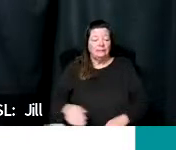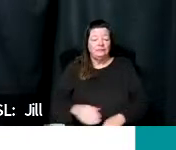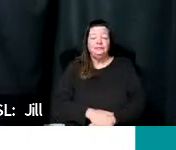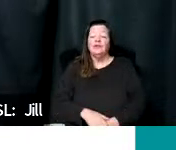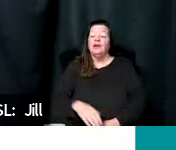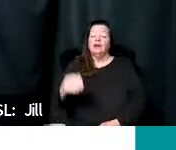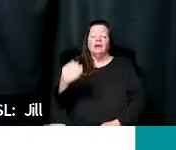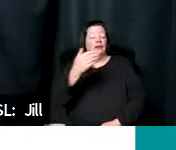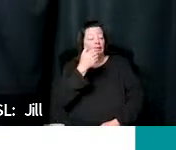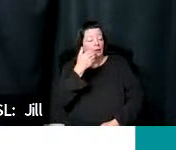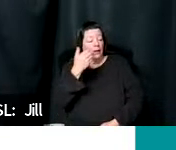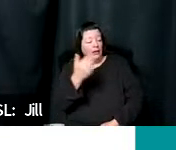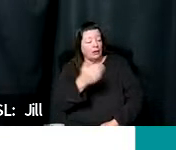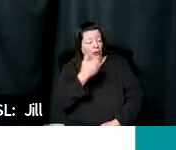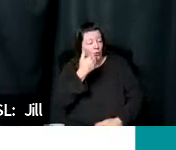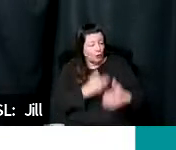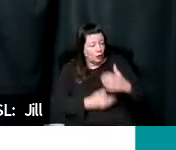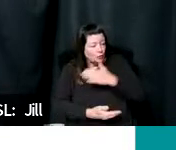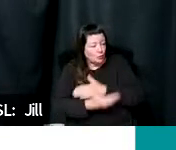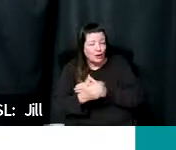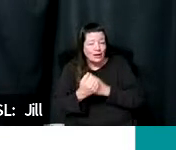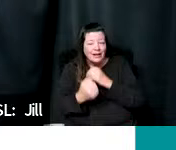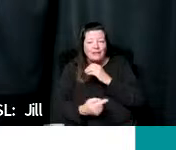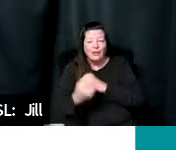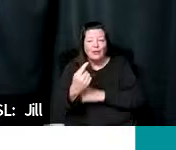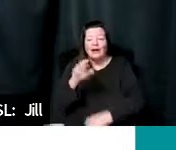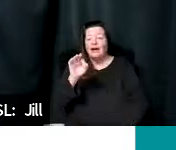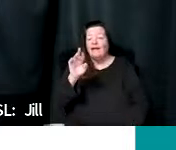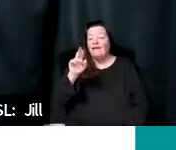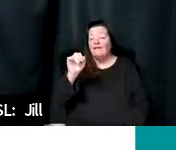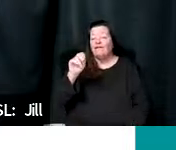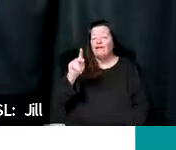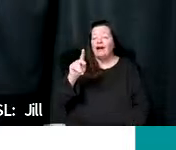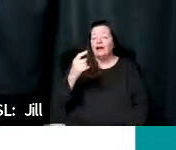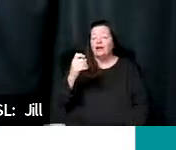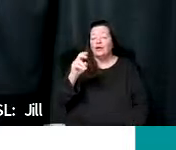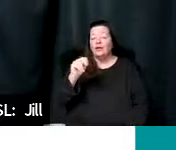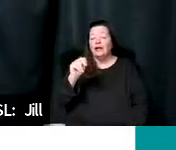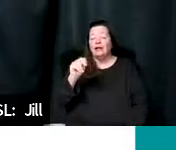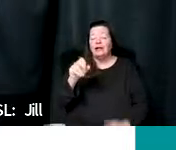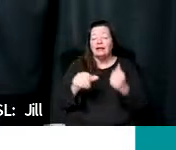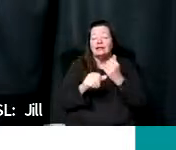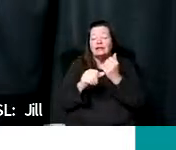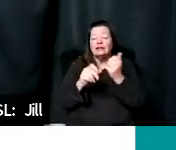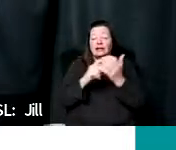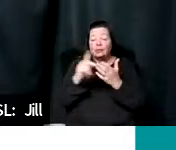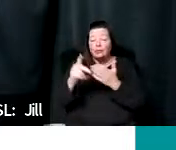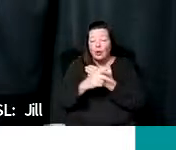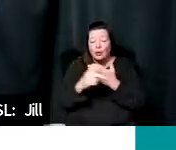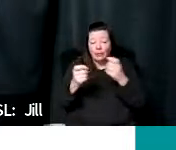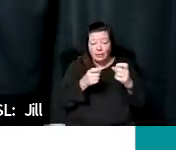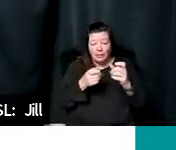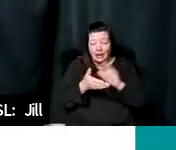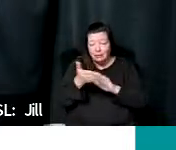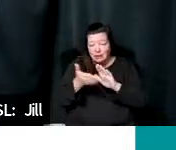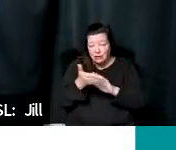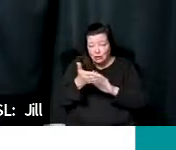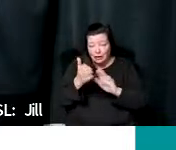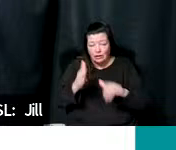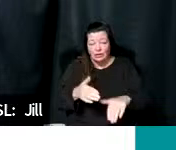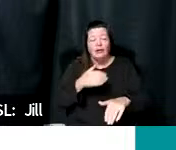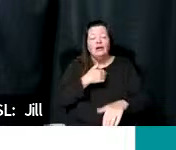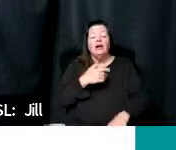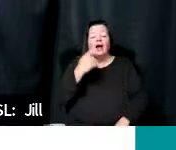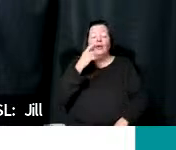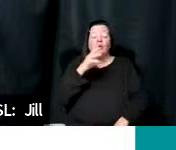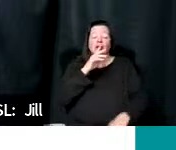Thank you. Good morning, everyone. Frank Green, Assistant Program Administrator. Wanted to cover a little bit of what the draft supplemental EIS